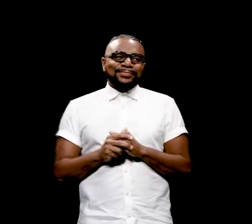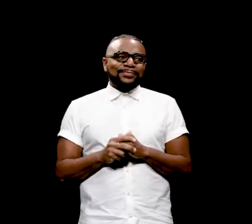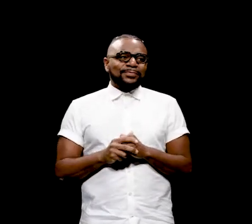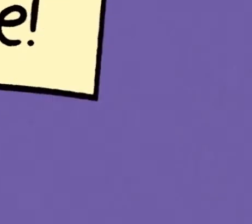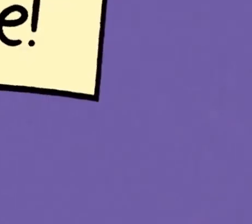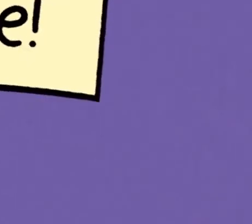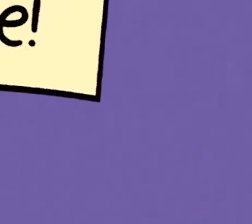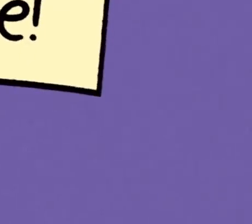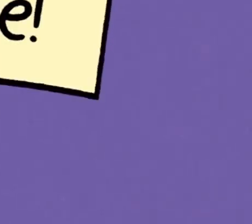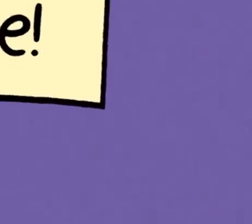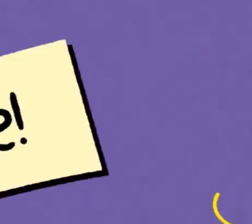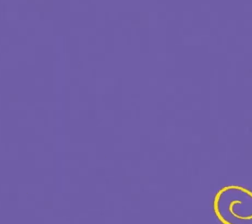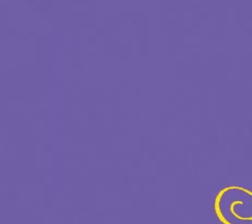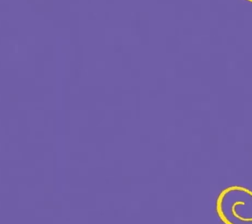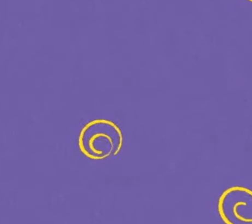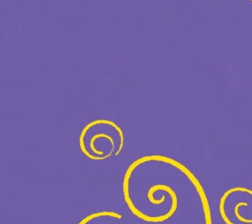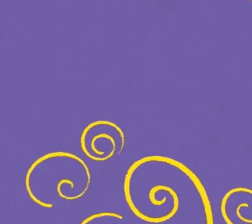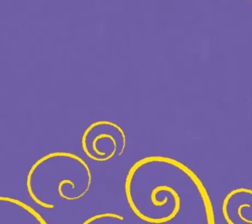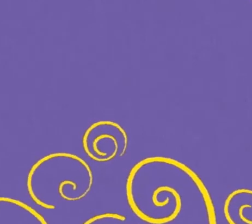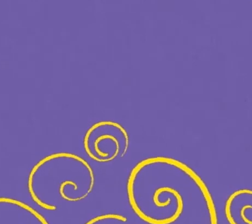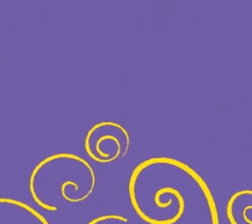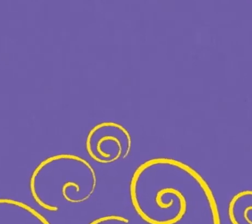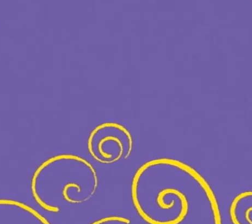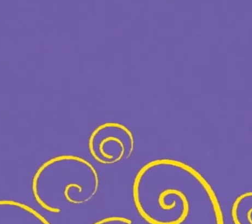news. PAALF is now Imagine Black.